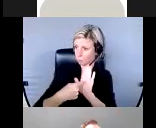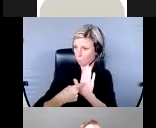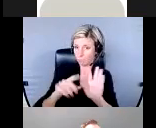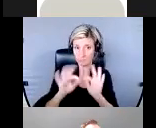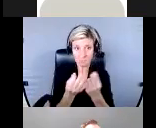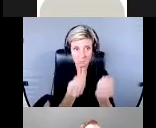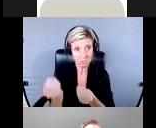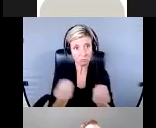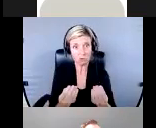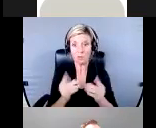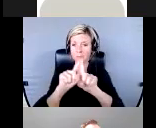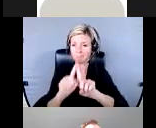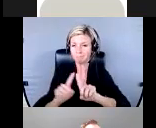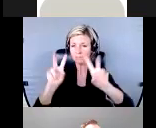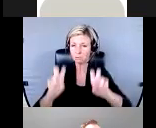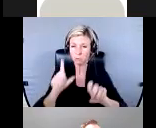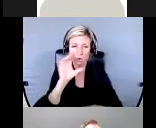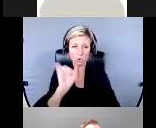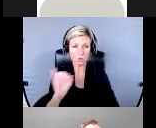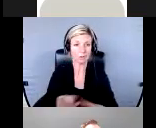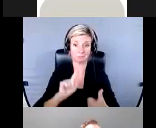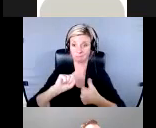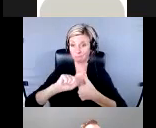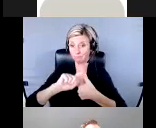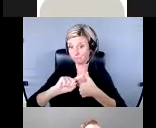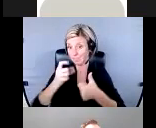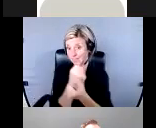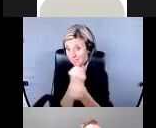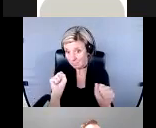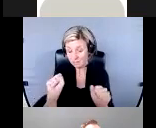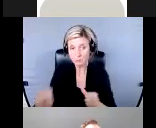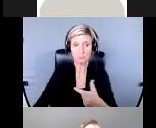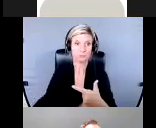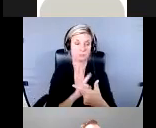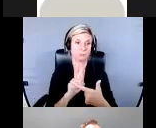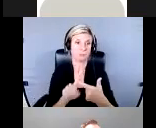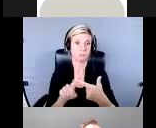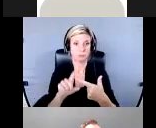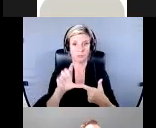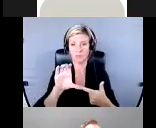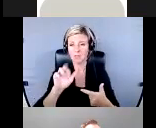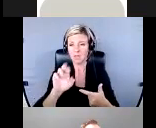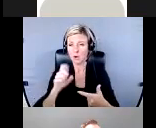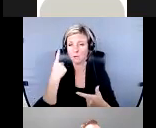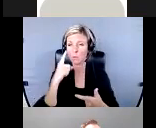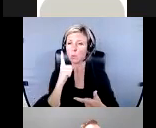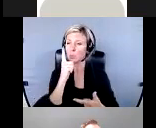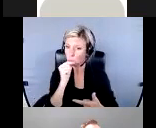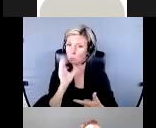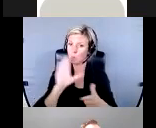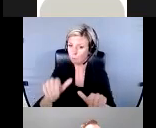face? The safety issues, sort of number one there. Care for the caregivers. Now, this is,